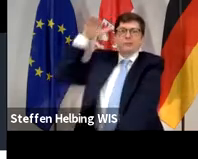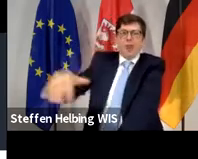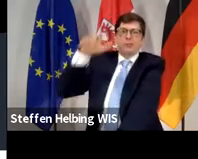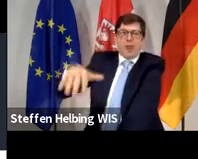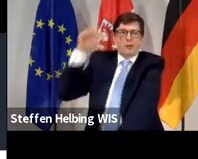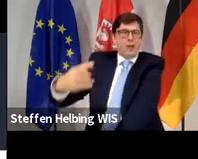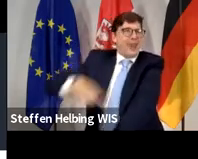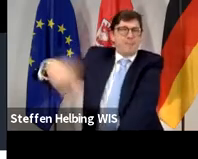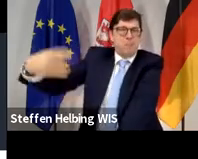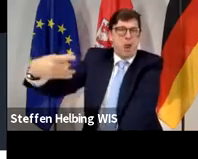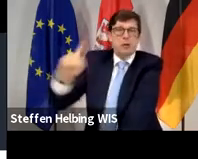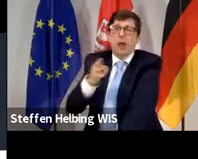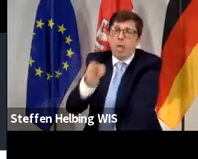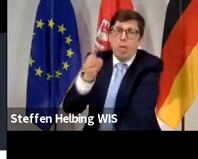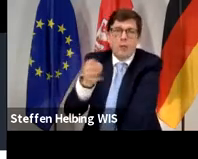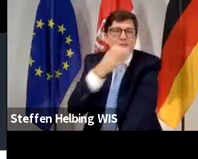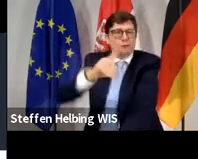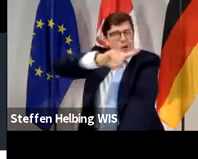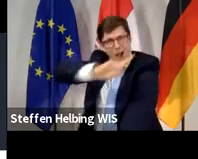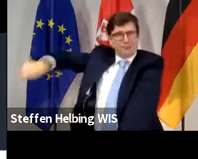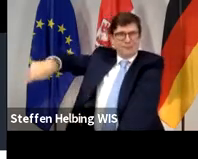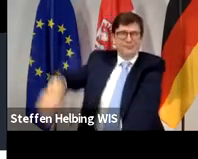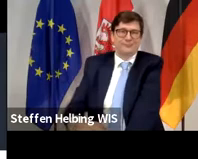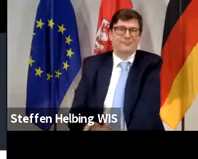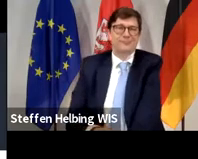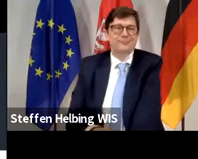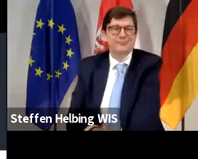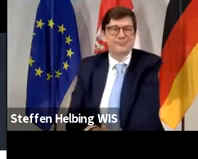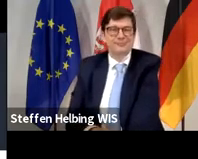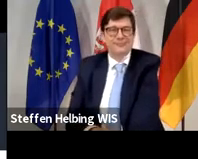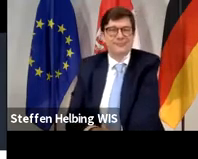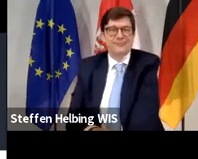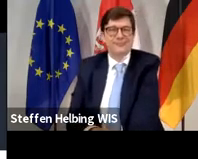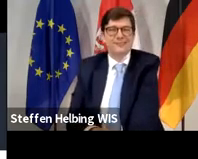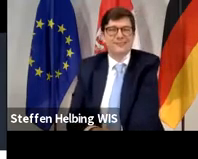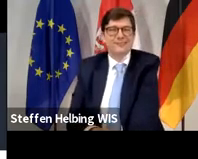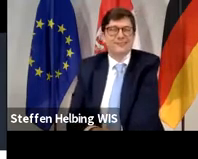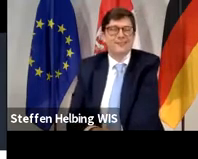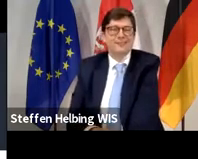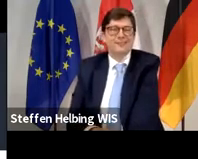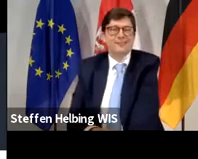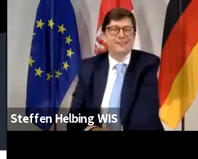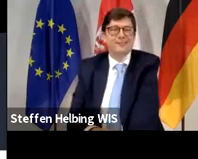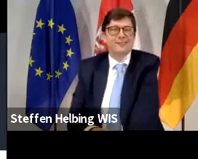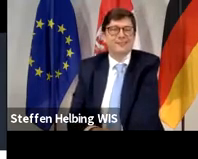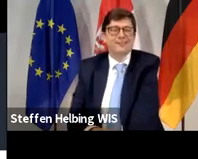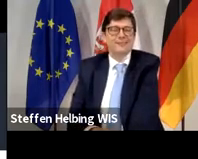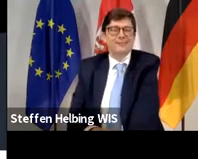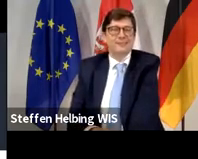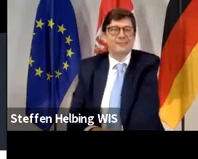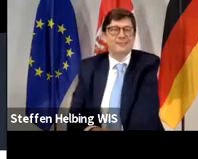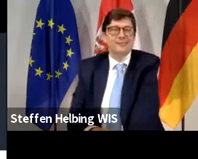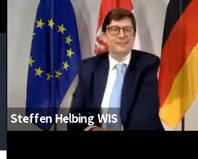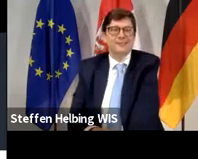the deaf people shouldn't be scared that anything is wrong or they have a barrier. This is really great that we figured out